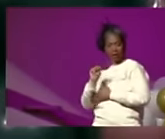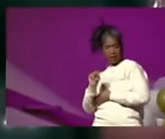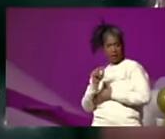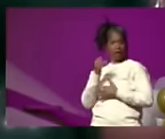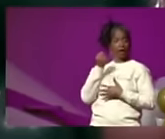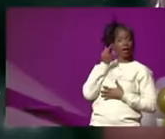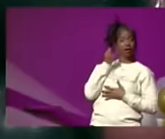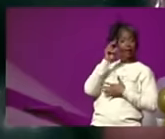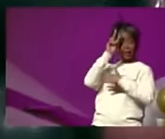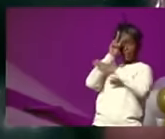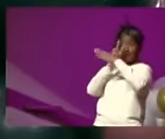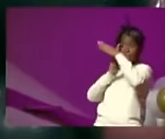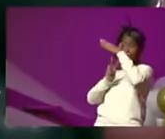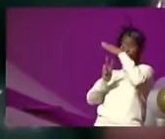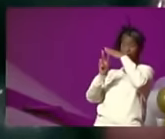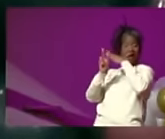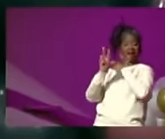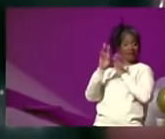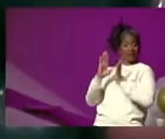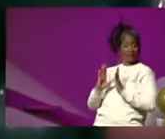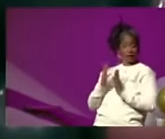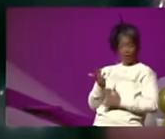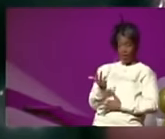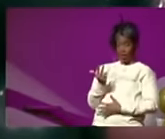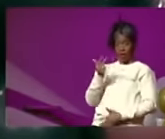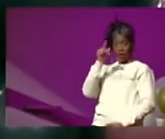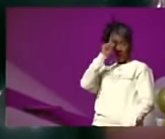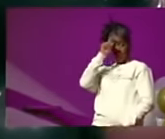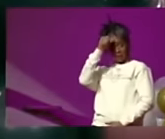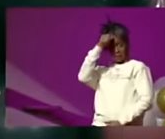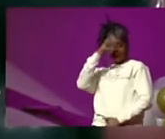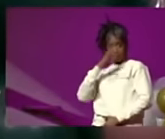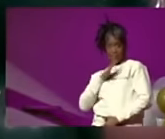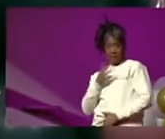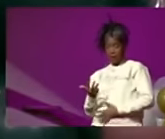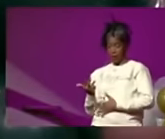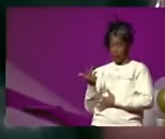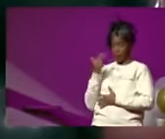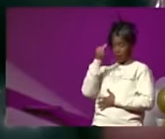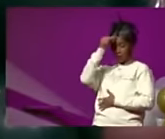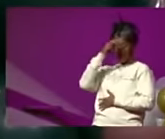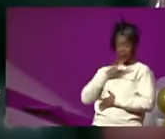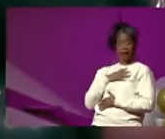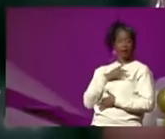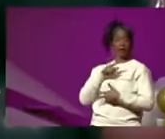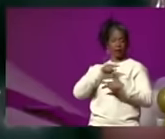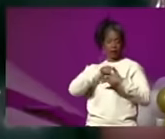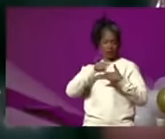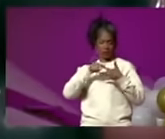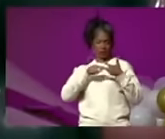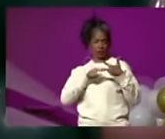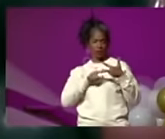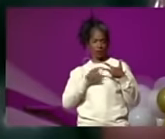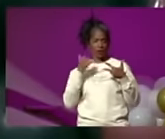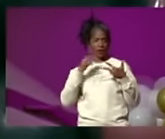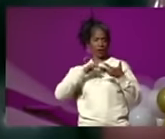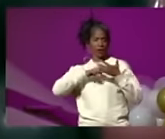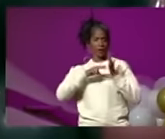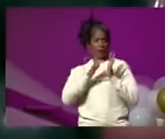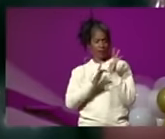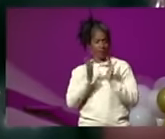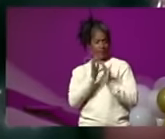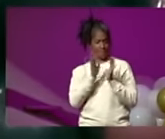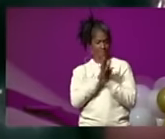said, plural. What the prophets said. This is really Matthew bringing together